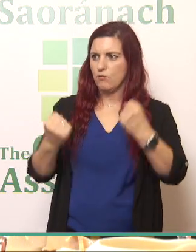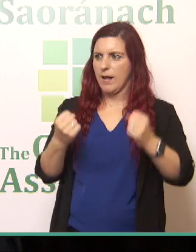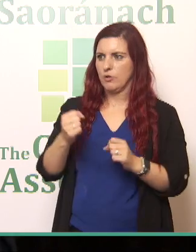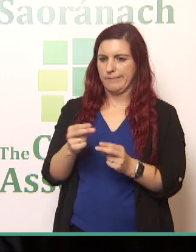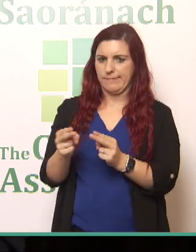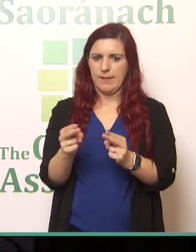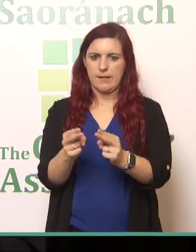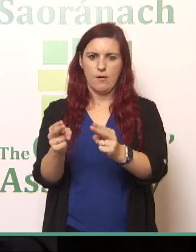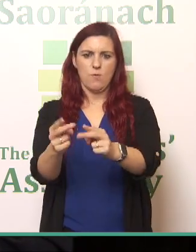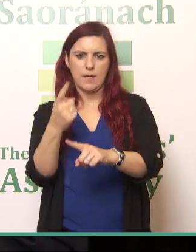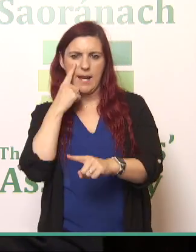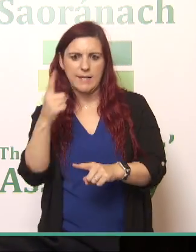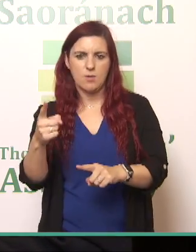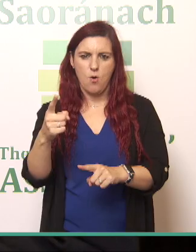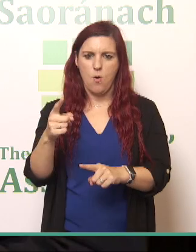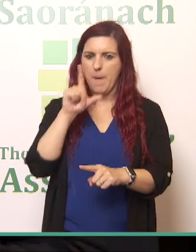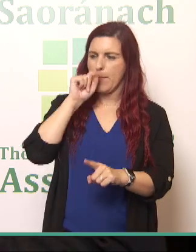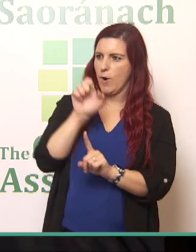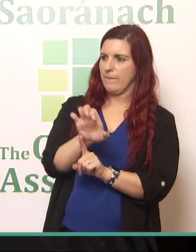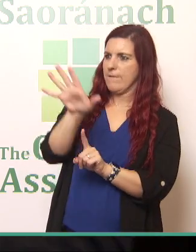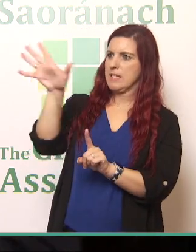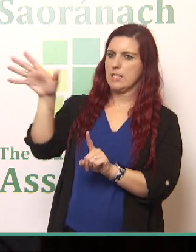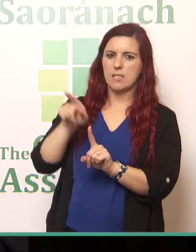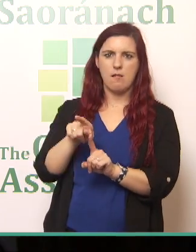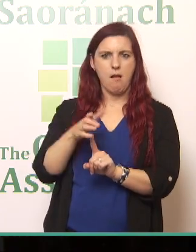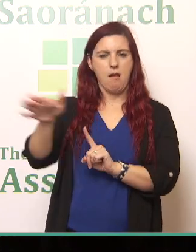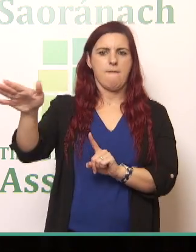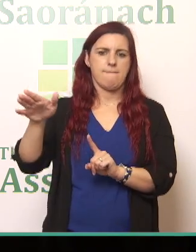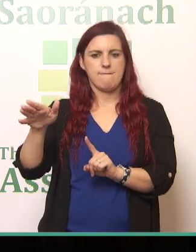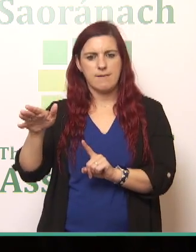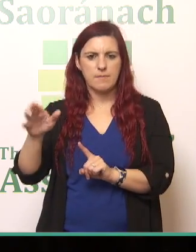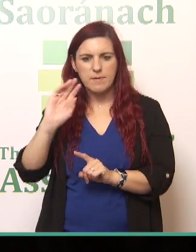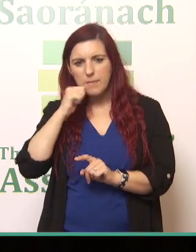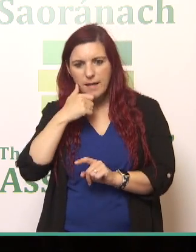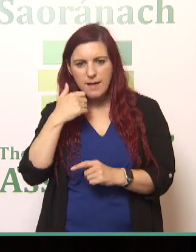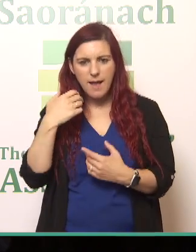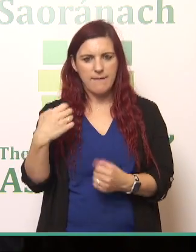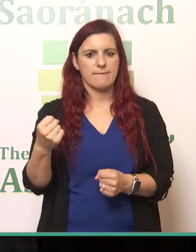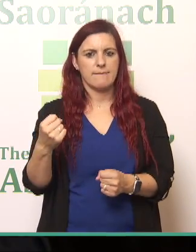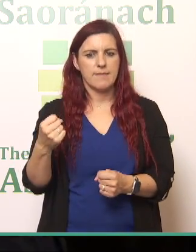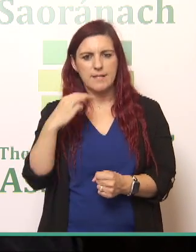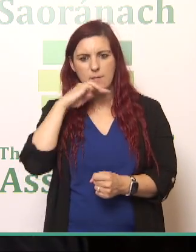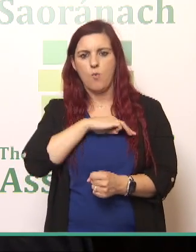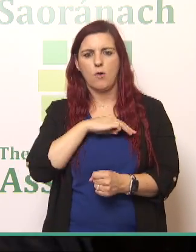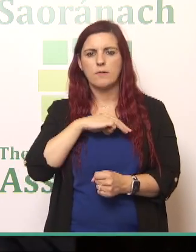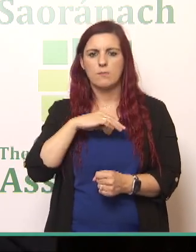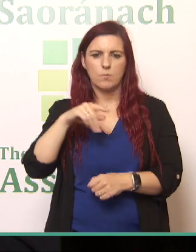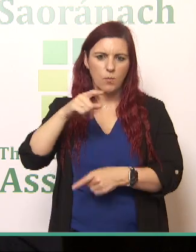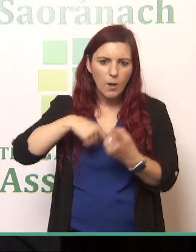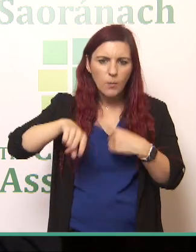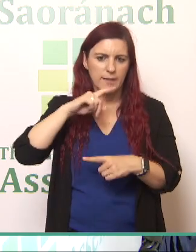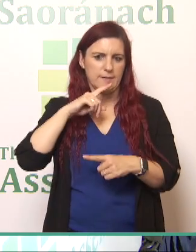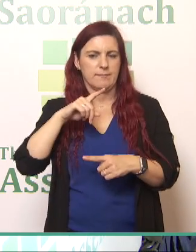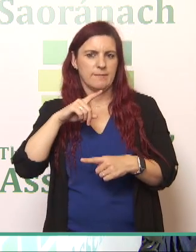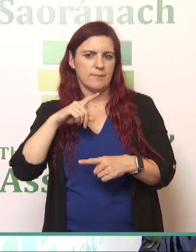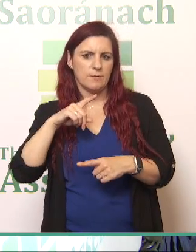road we live, and I saw a pheasant rise and go off into the bushes. Because it's important, you know, when we do hedgerow